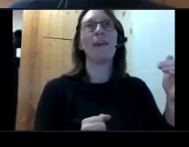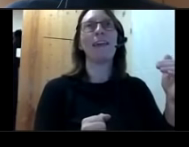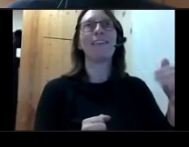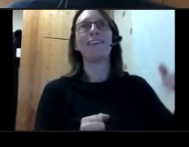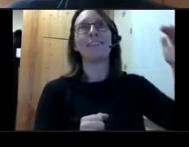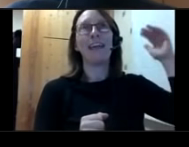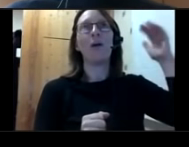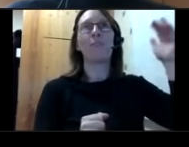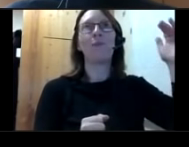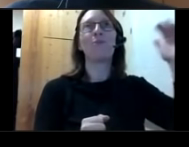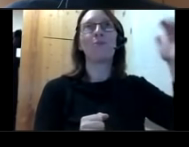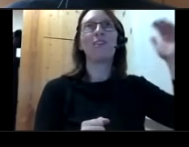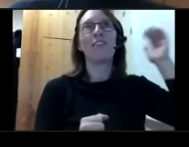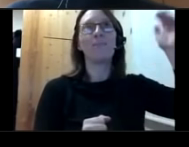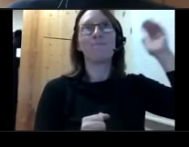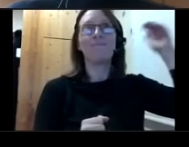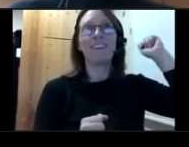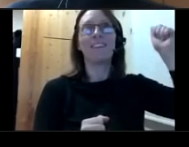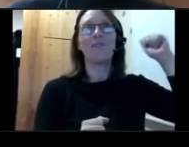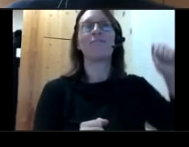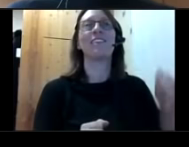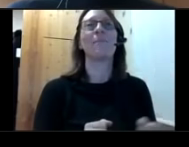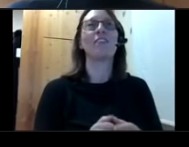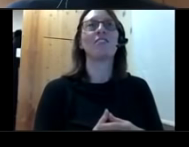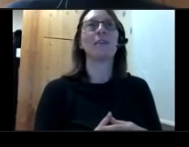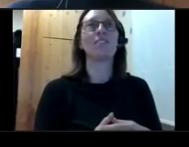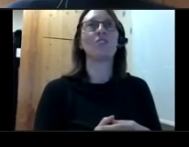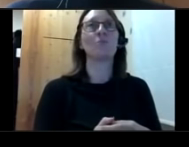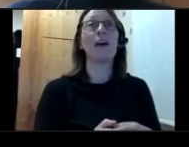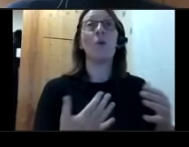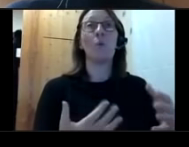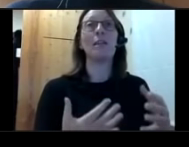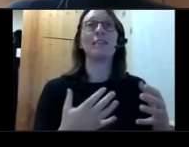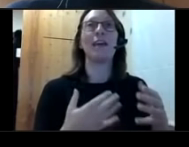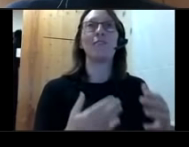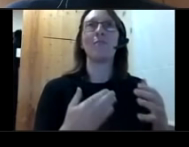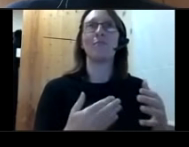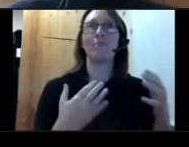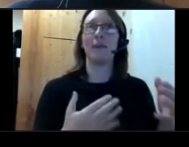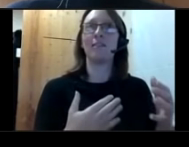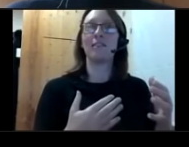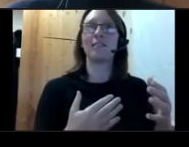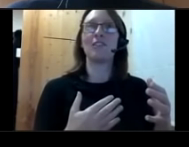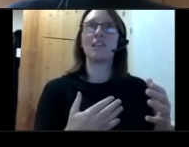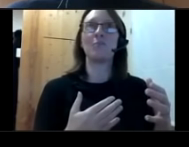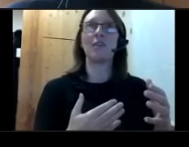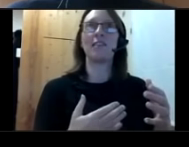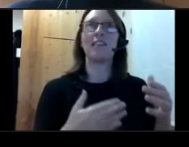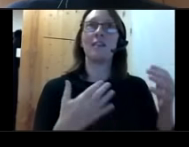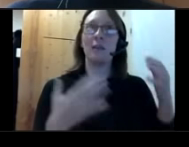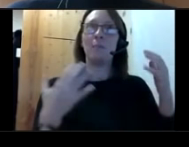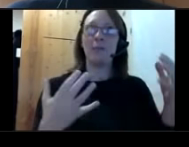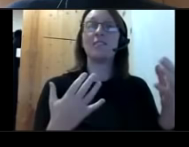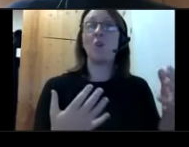management buy-in, to get up there with all the other things that senior managers are being told about, we need to have some penalties associated with